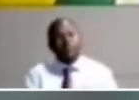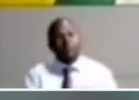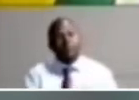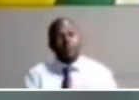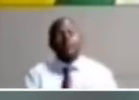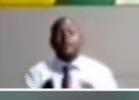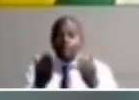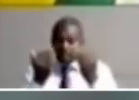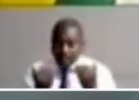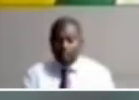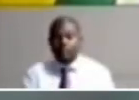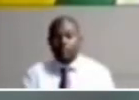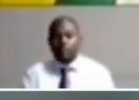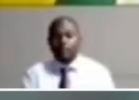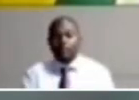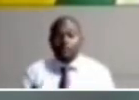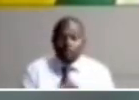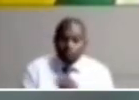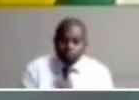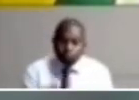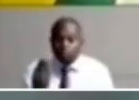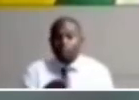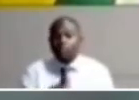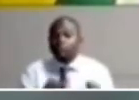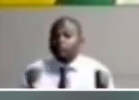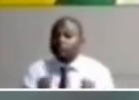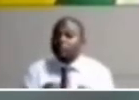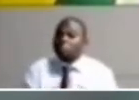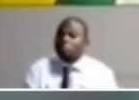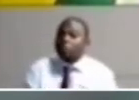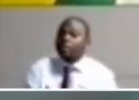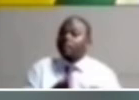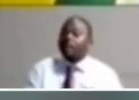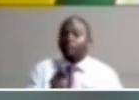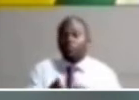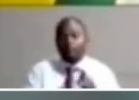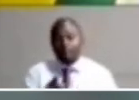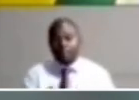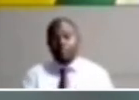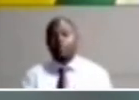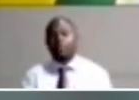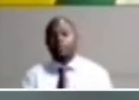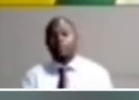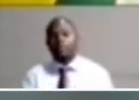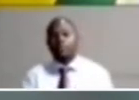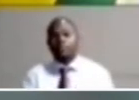It would therefore have caused the sickness or death of those people.